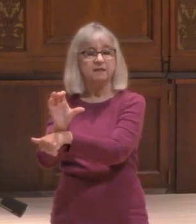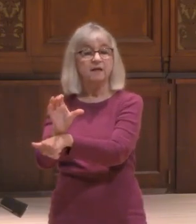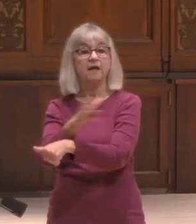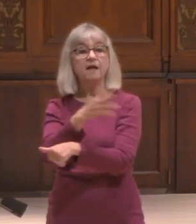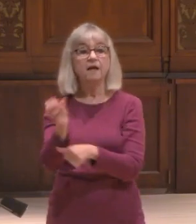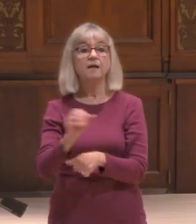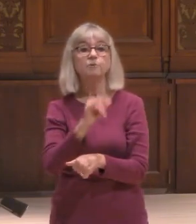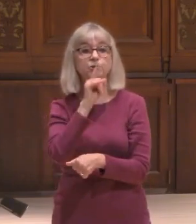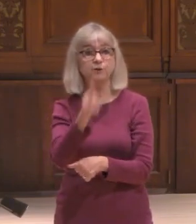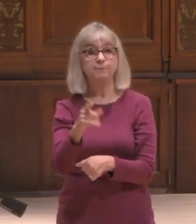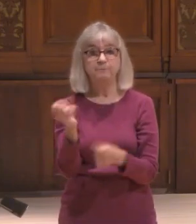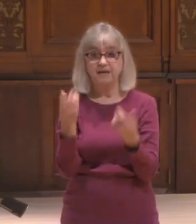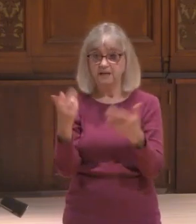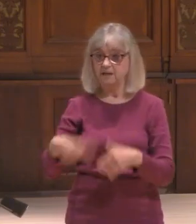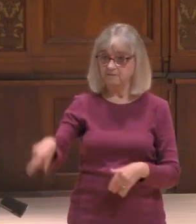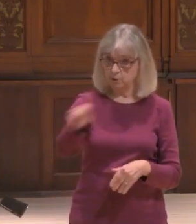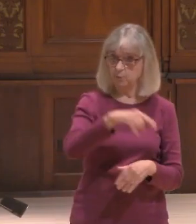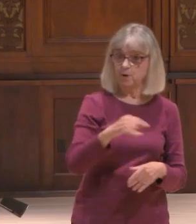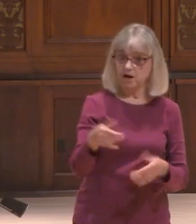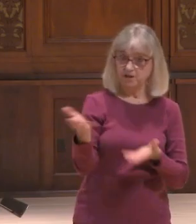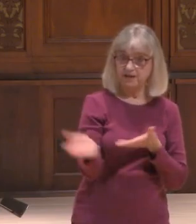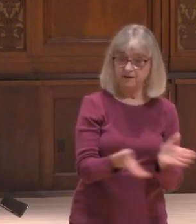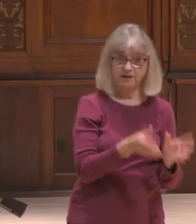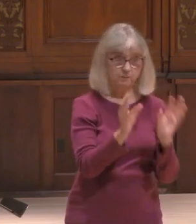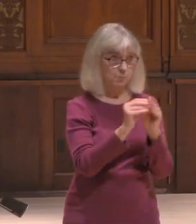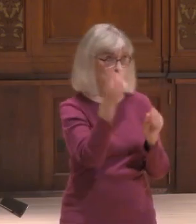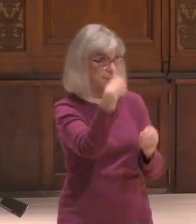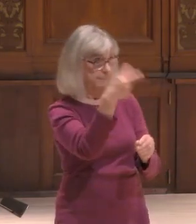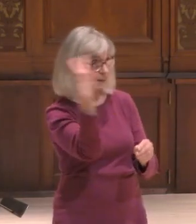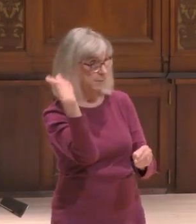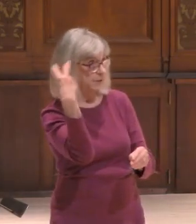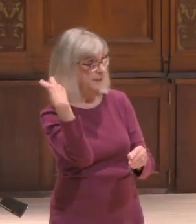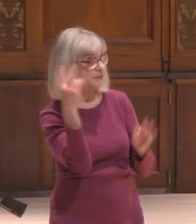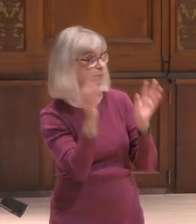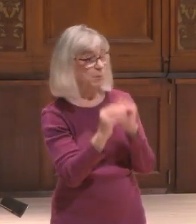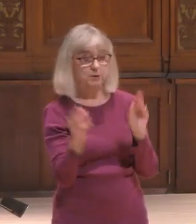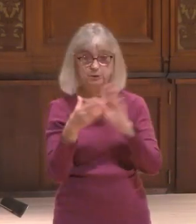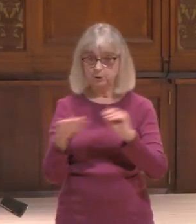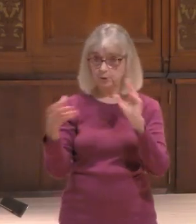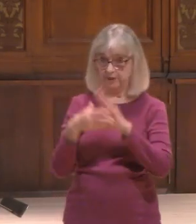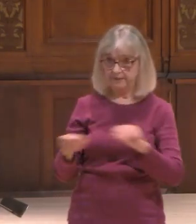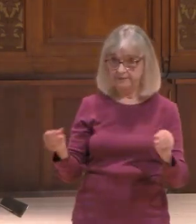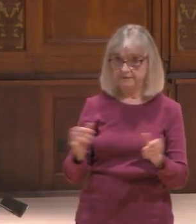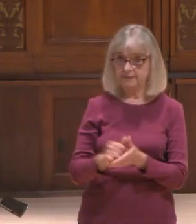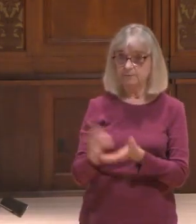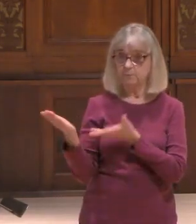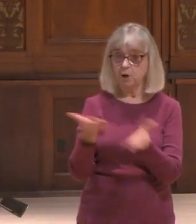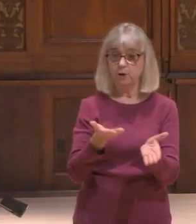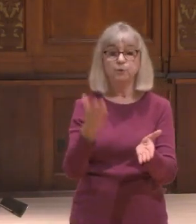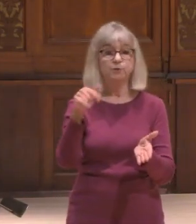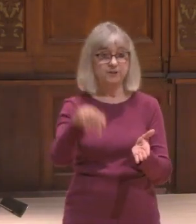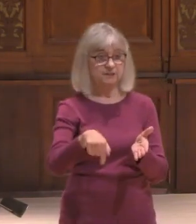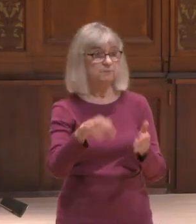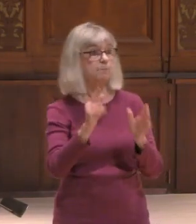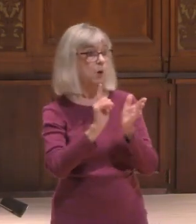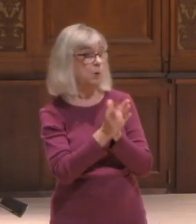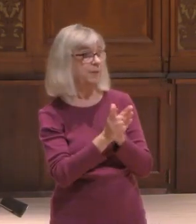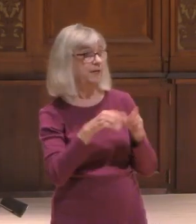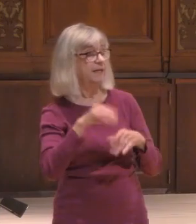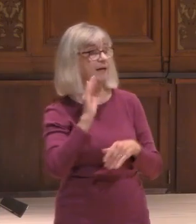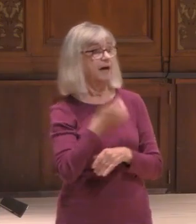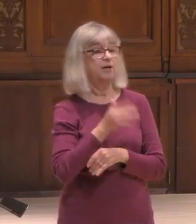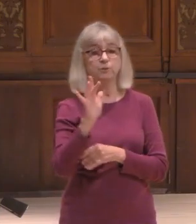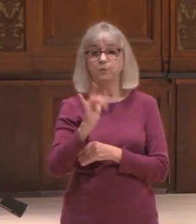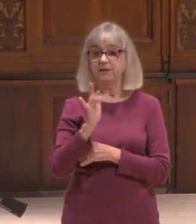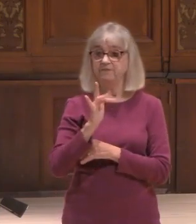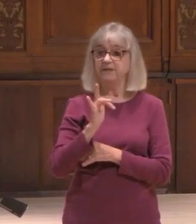And I'm sure many of you are carrying more memories, more stories that have brought you to this moment in our 25th history.